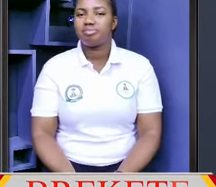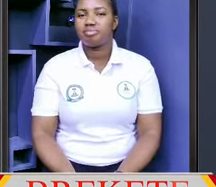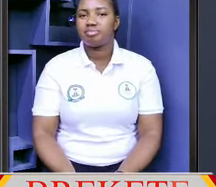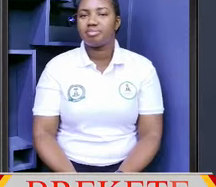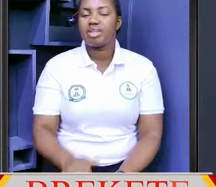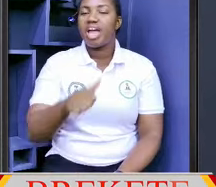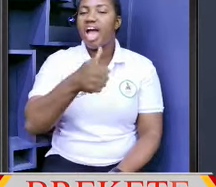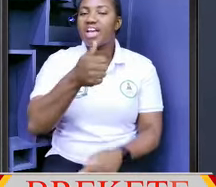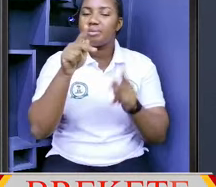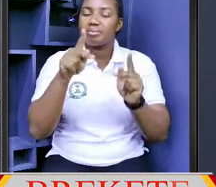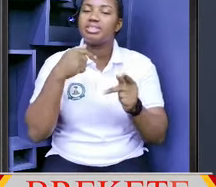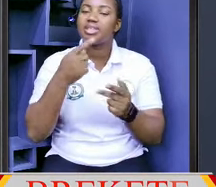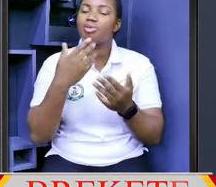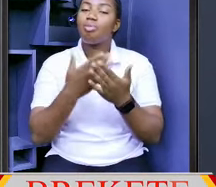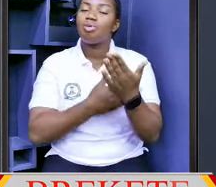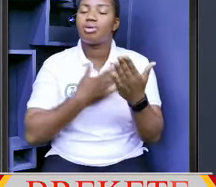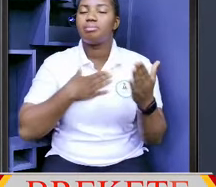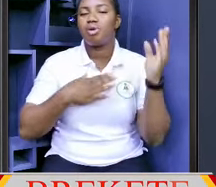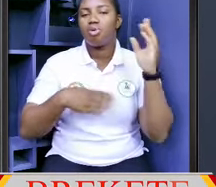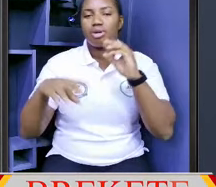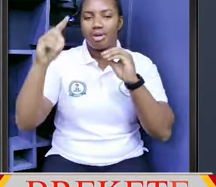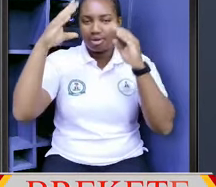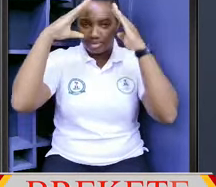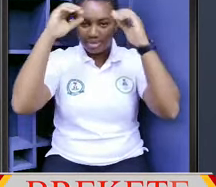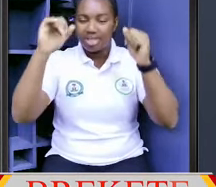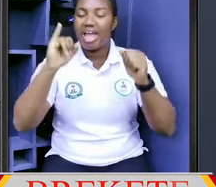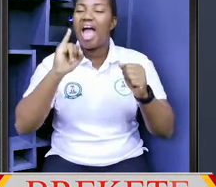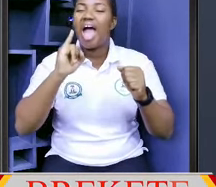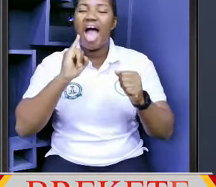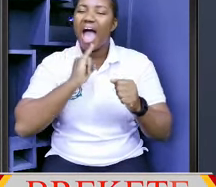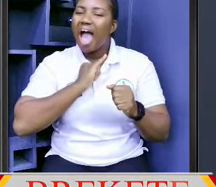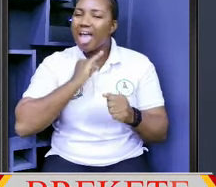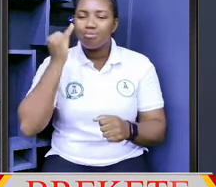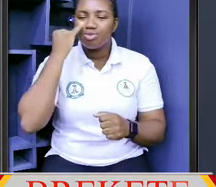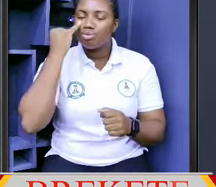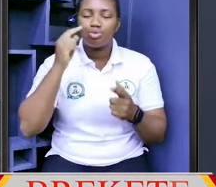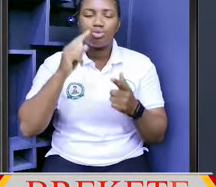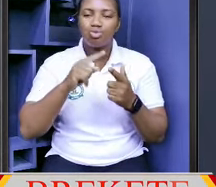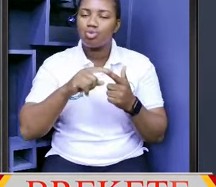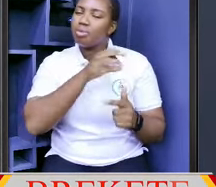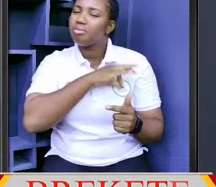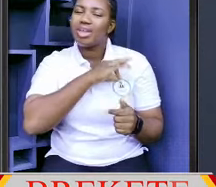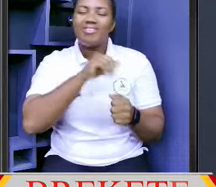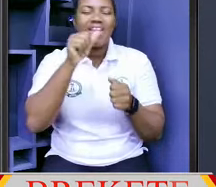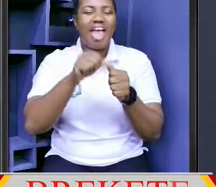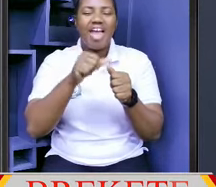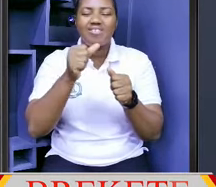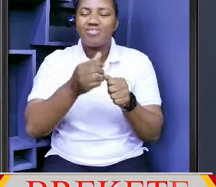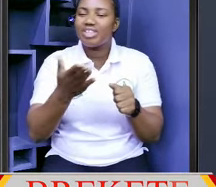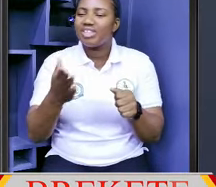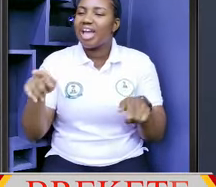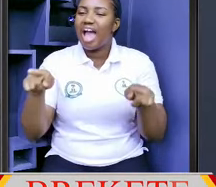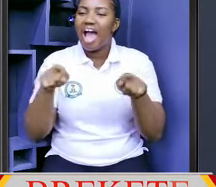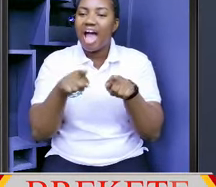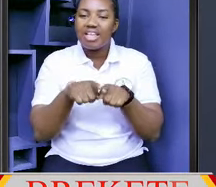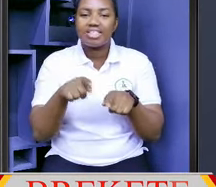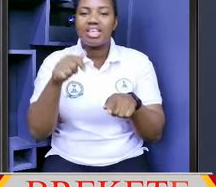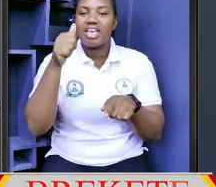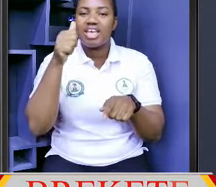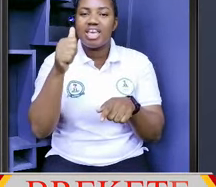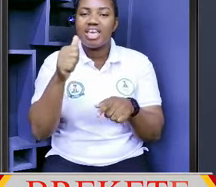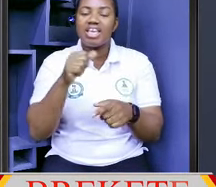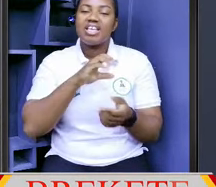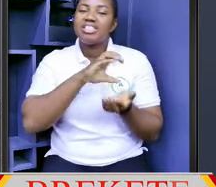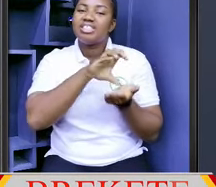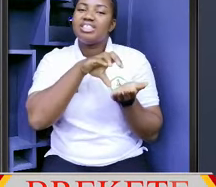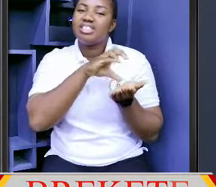Kingsley Esale, he say, good morning, my ordinary president. I deserve every as a citizen, but all we get